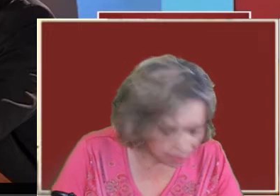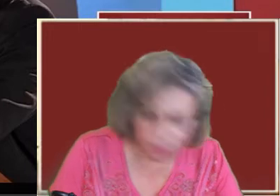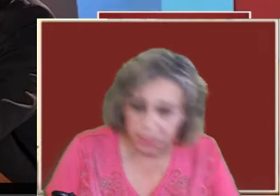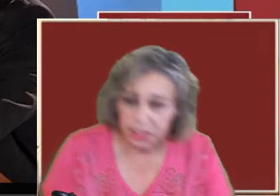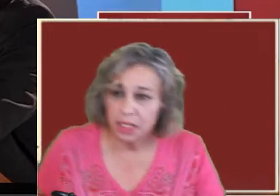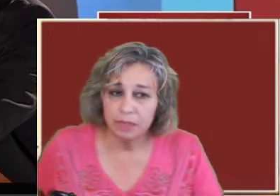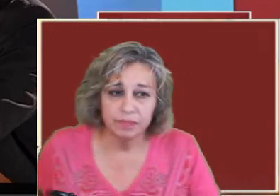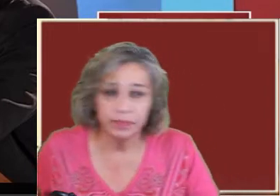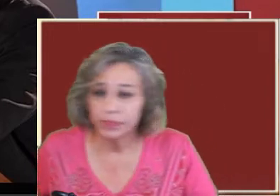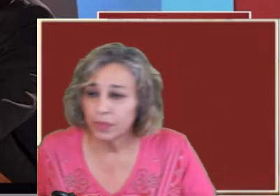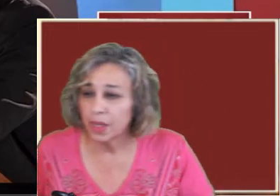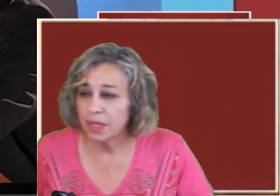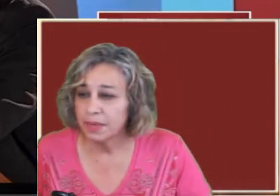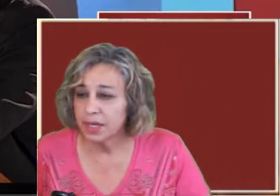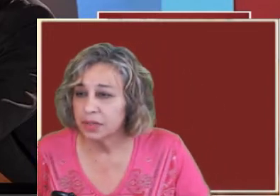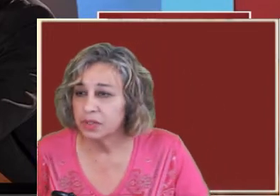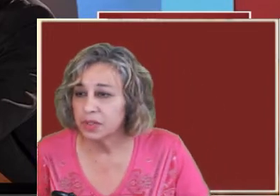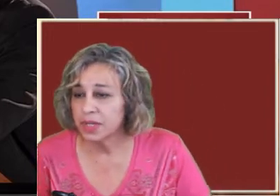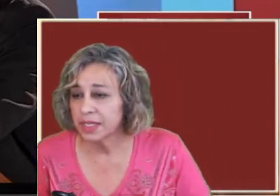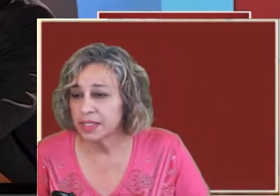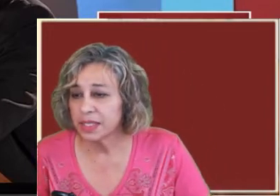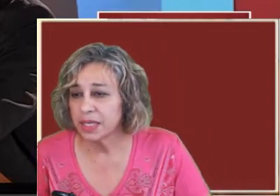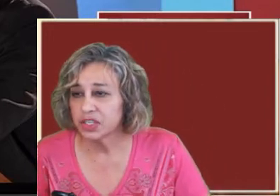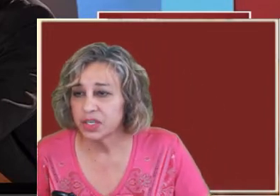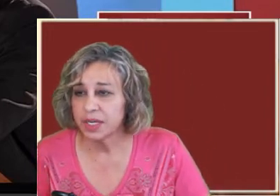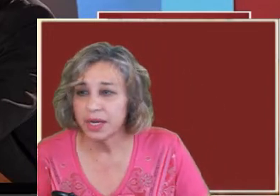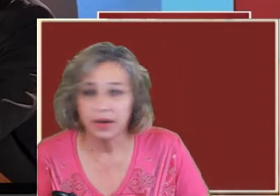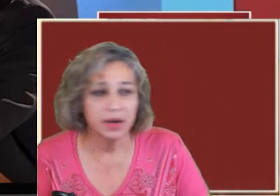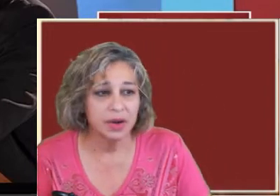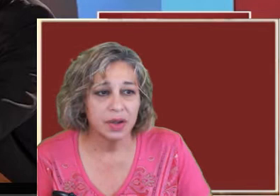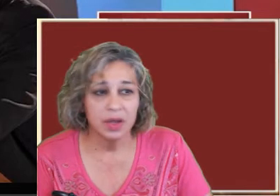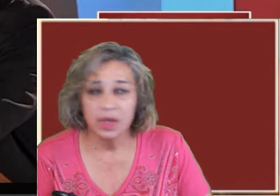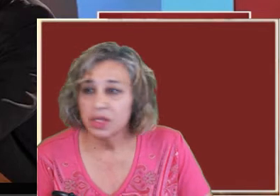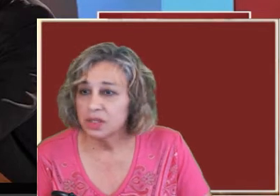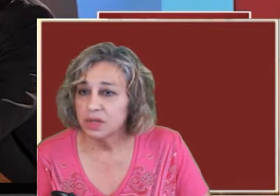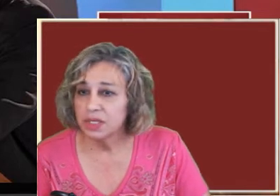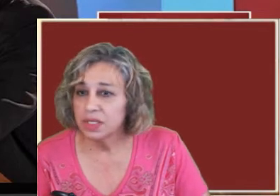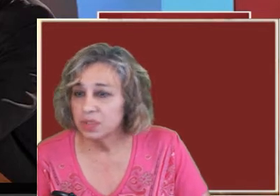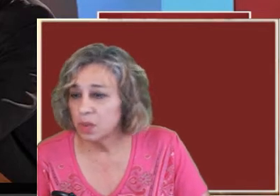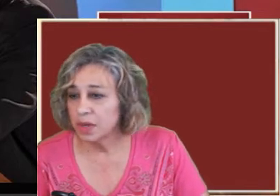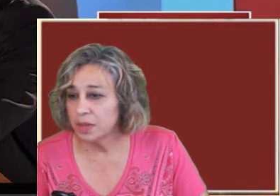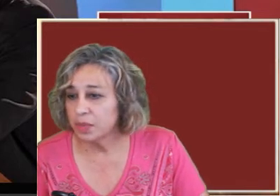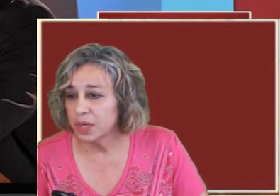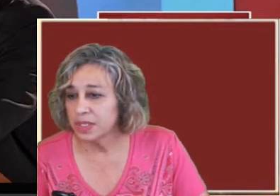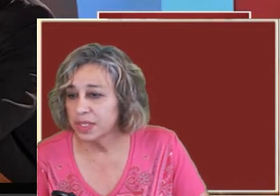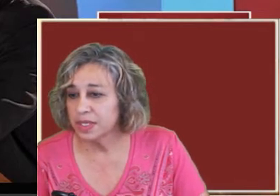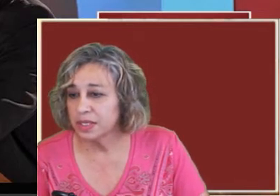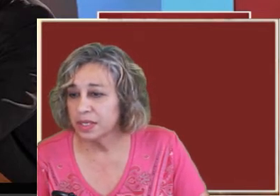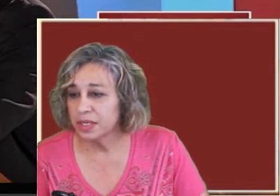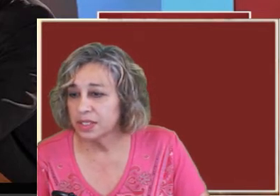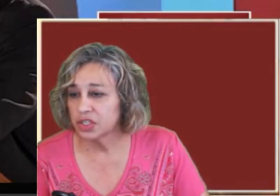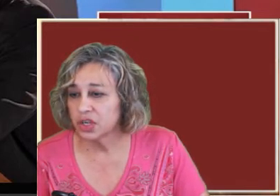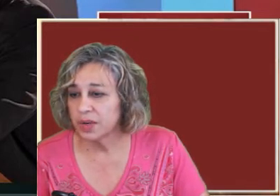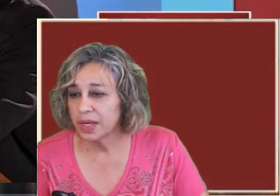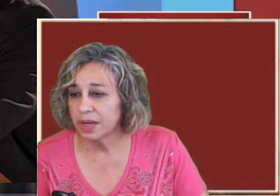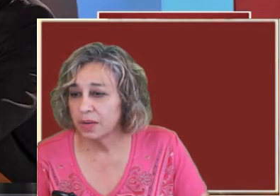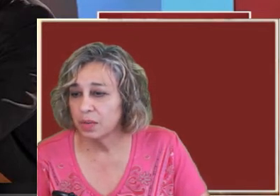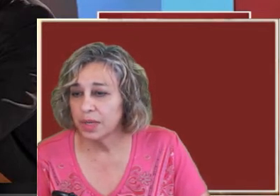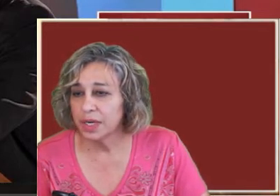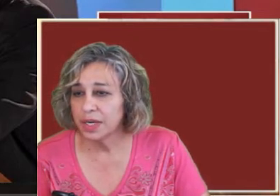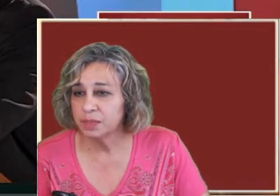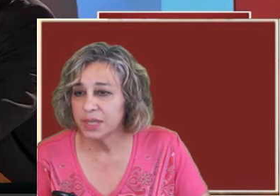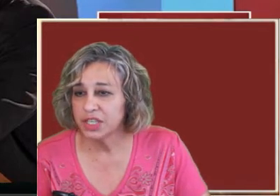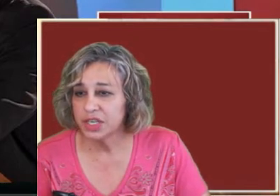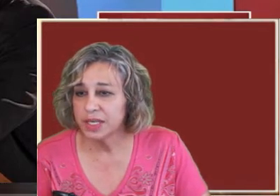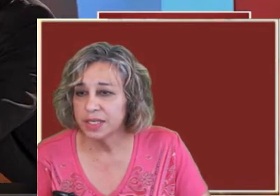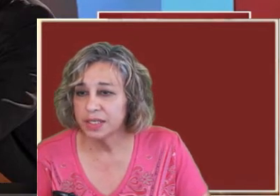This is, let me go to the next section here. So this is where the president is showing what